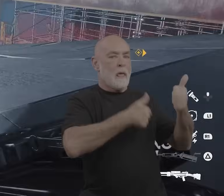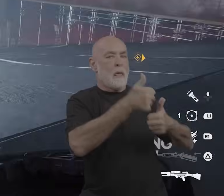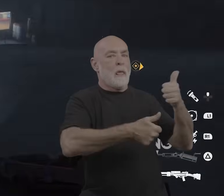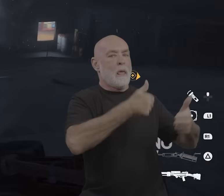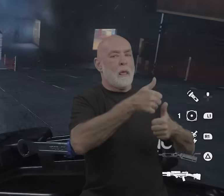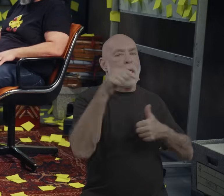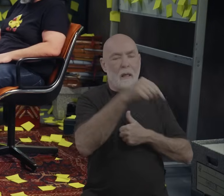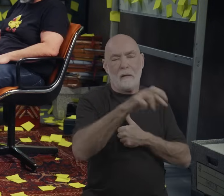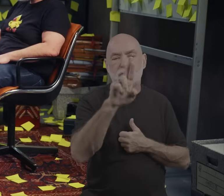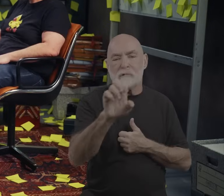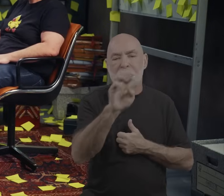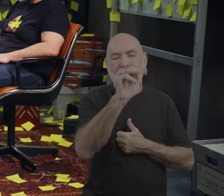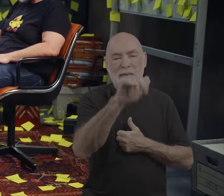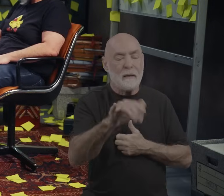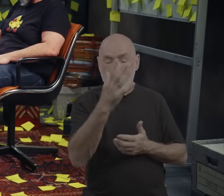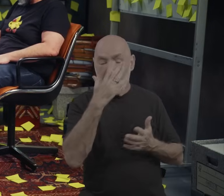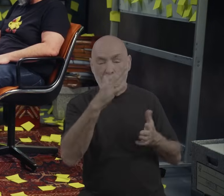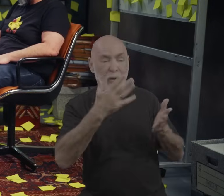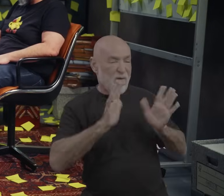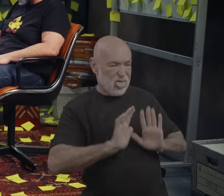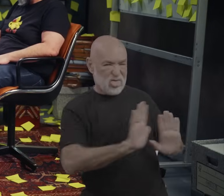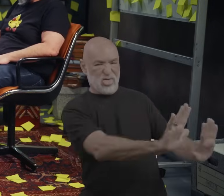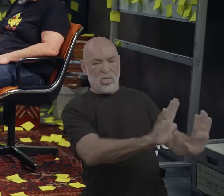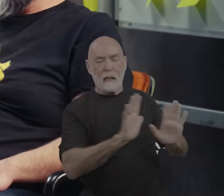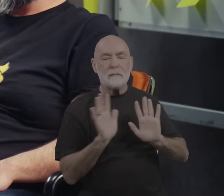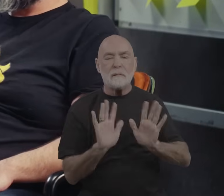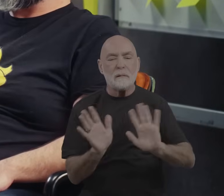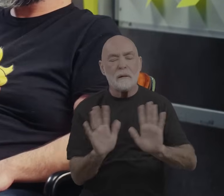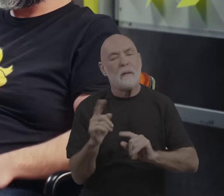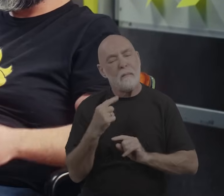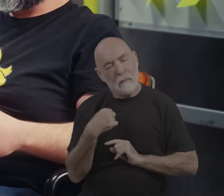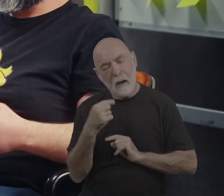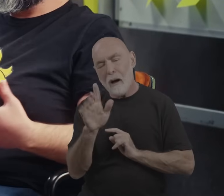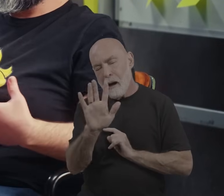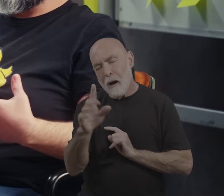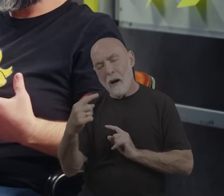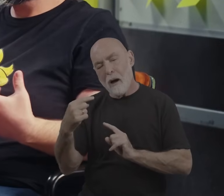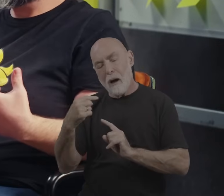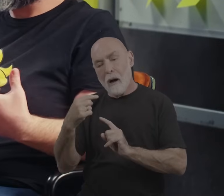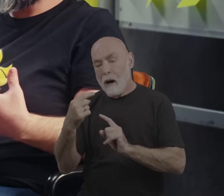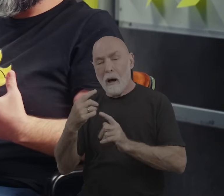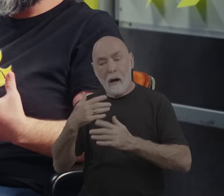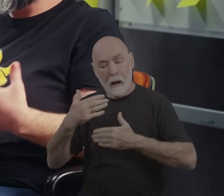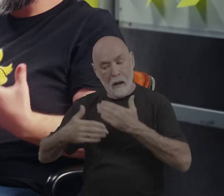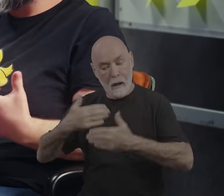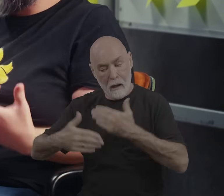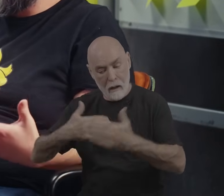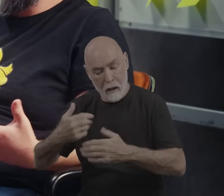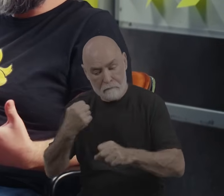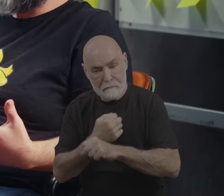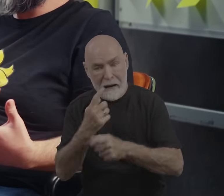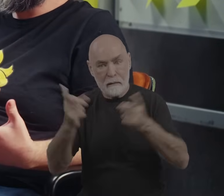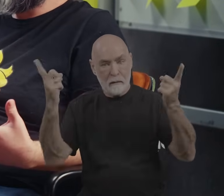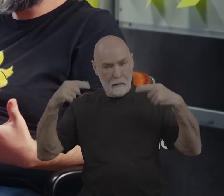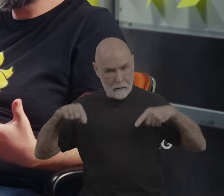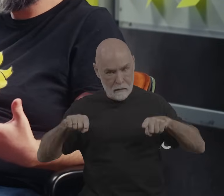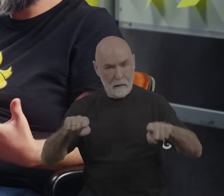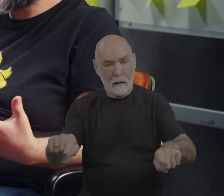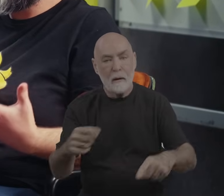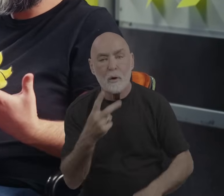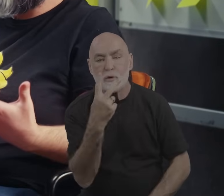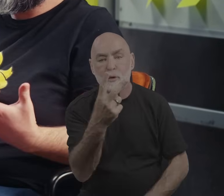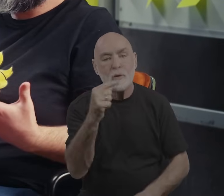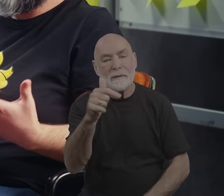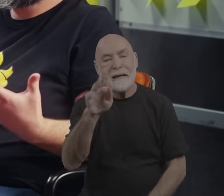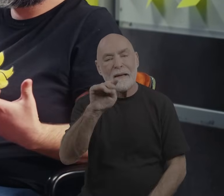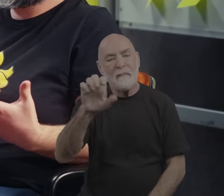Remedy, so this isn't a pushback on that type of experience. But the thing is that we, as soon as we started making more than one game at the same time, we just